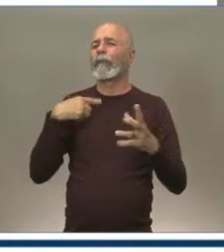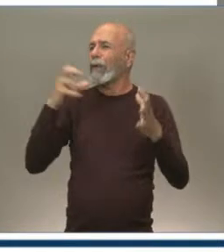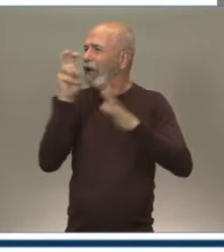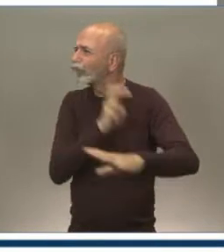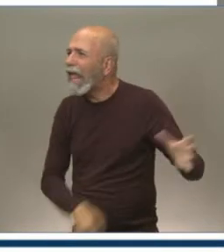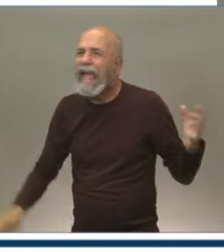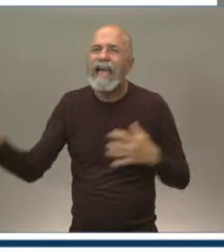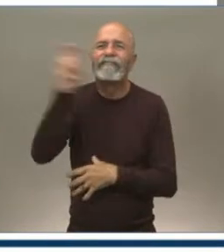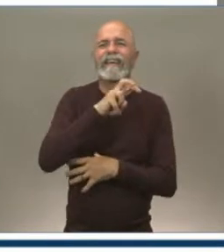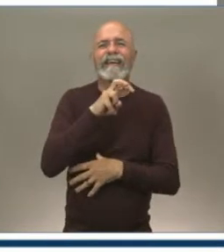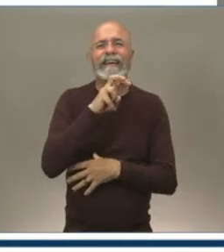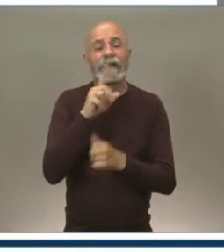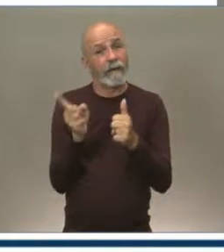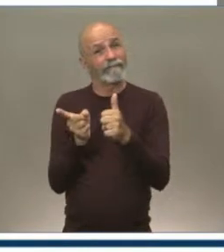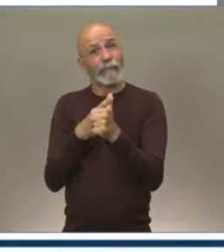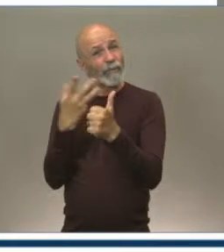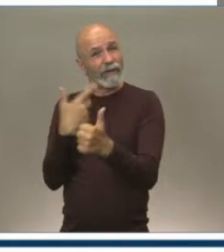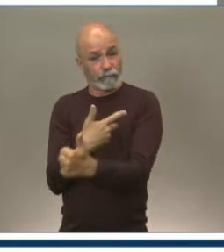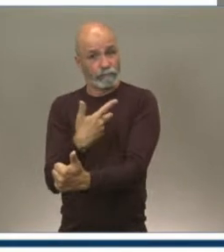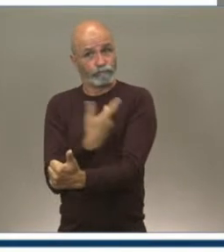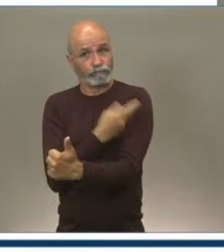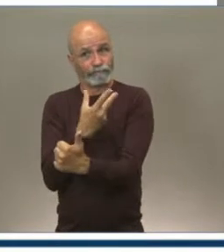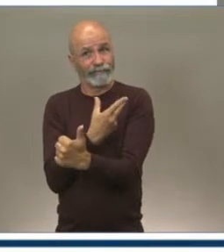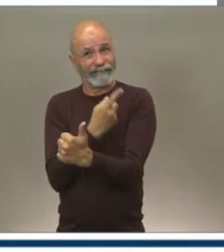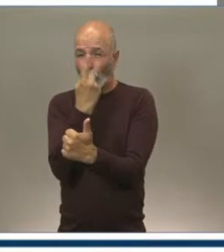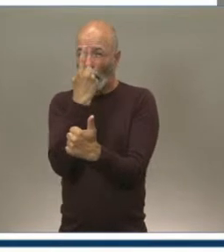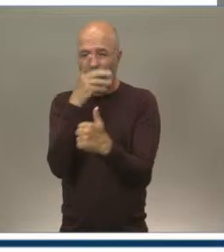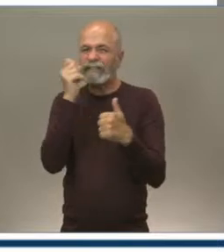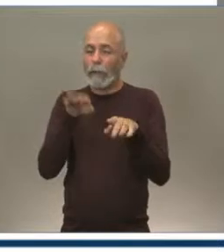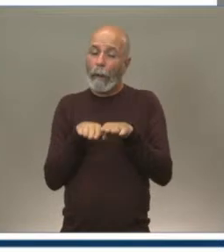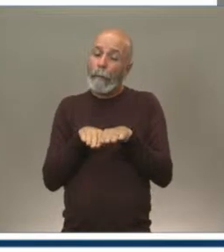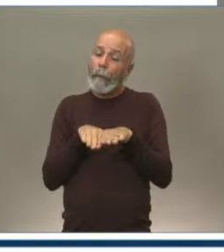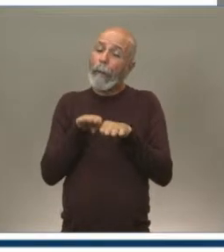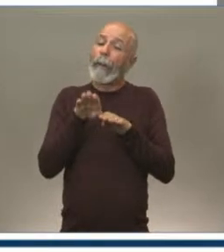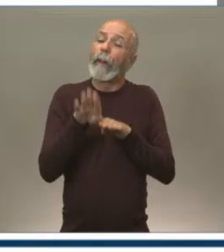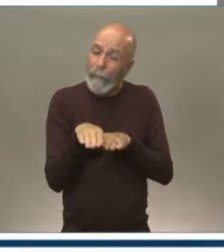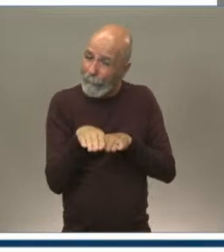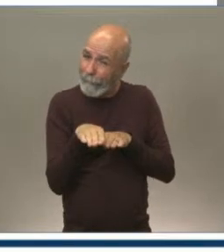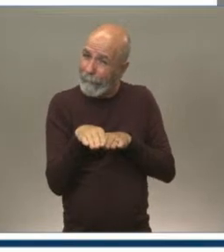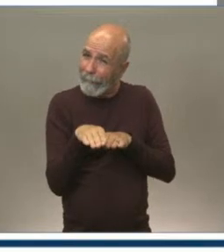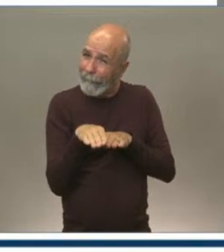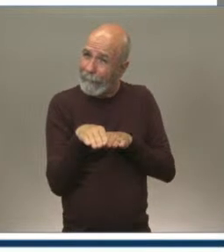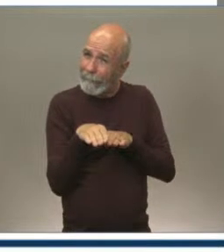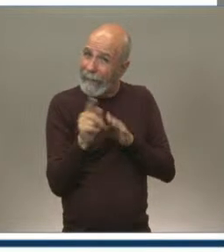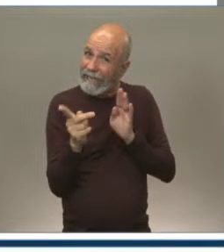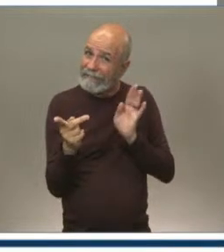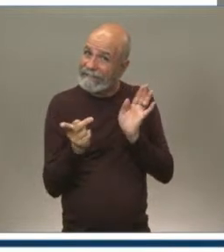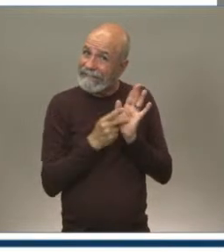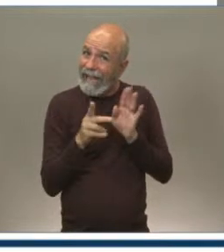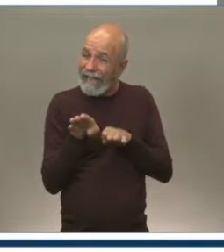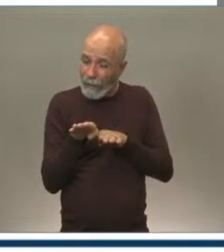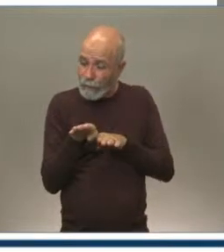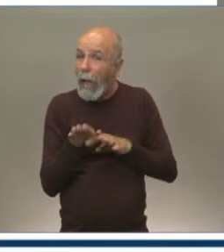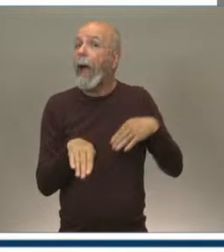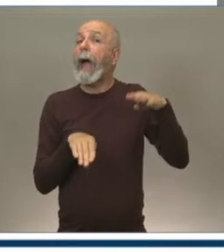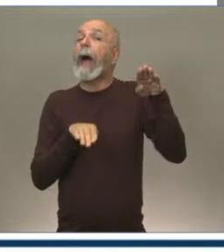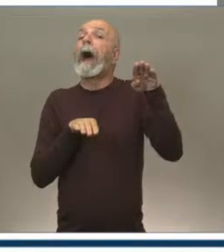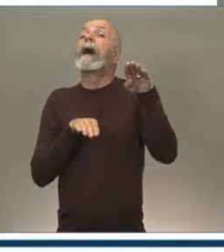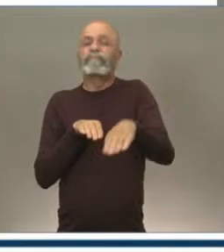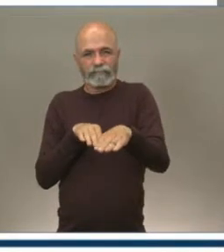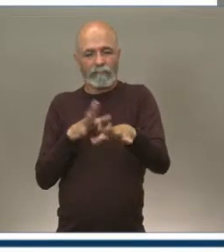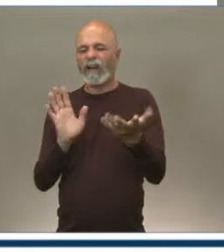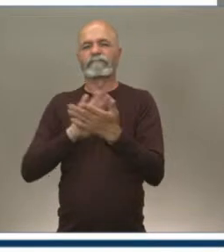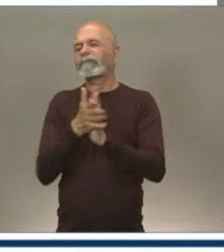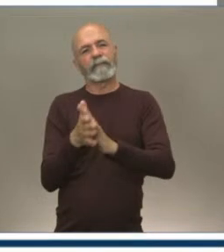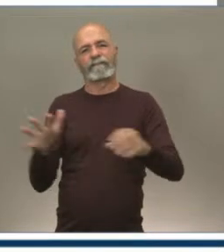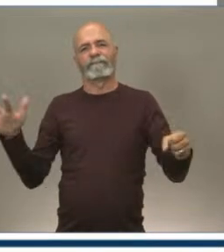dose is only one step, however. Everyone will need to get a second dose to be fully protected. And as I've said Friday,